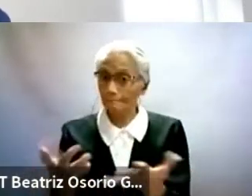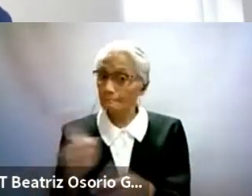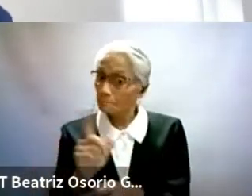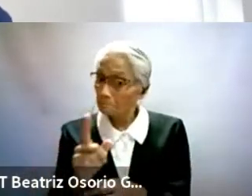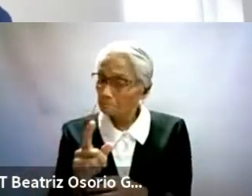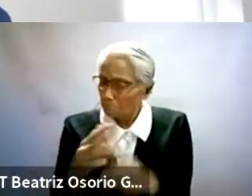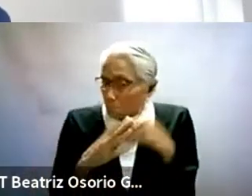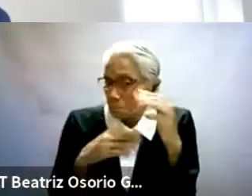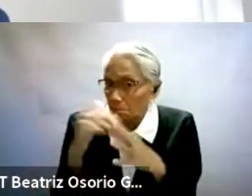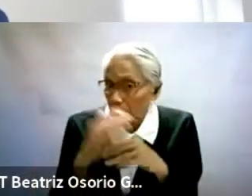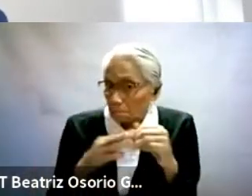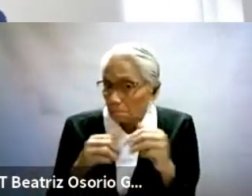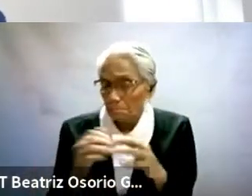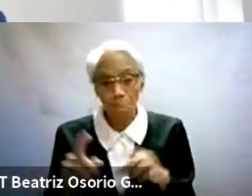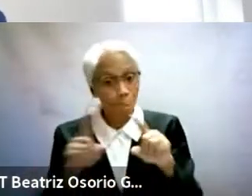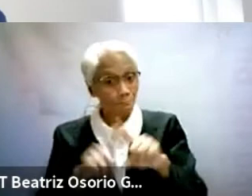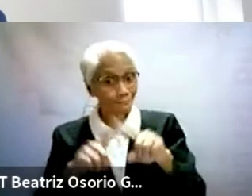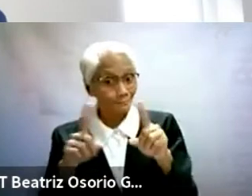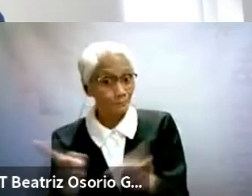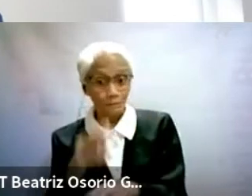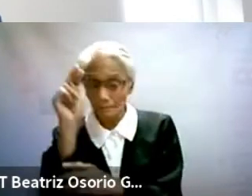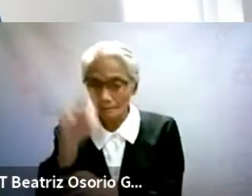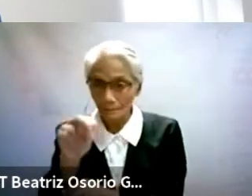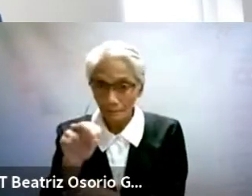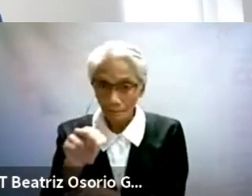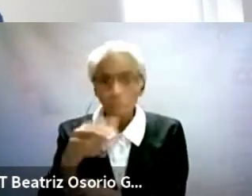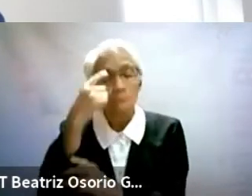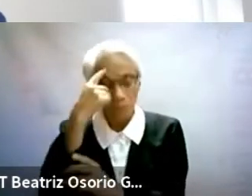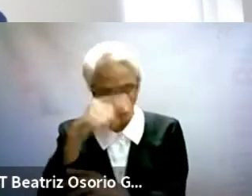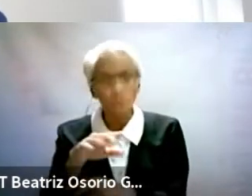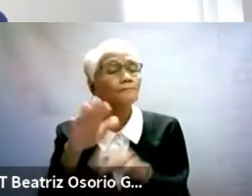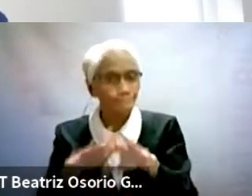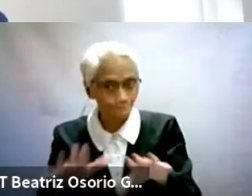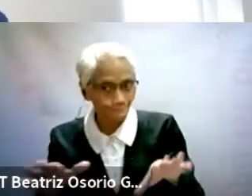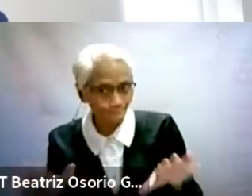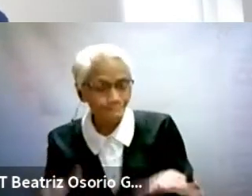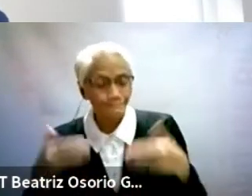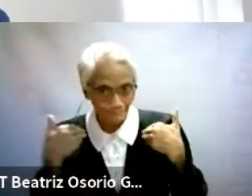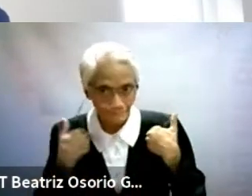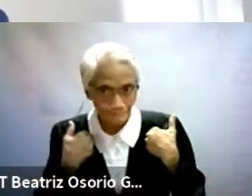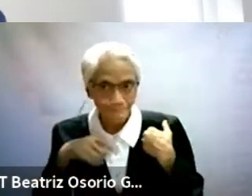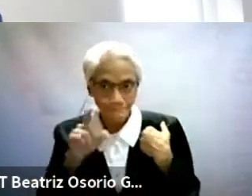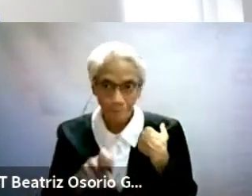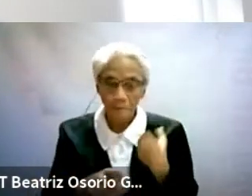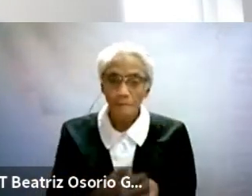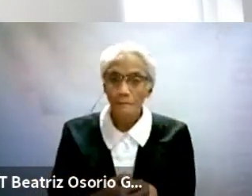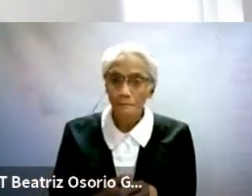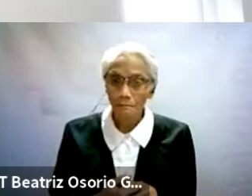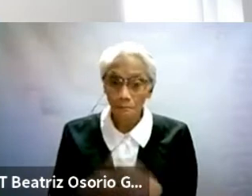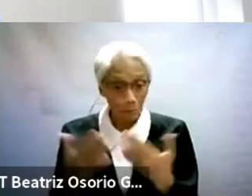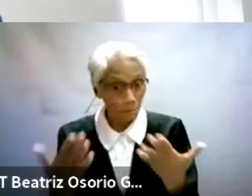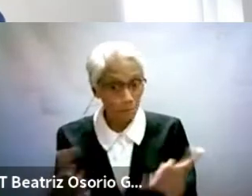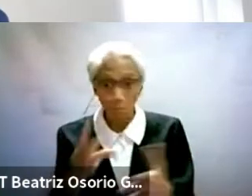convenient, but actually what is necessary for children to flourish online. The digital world